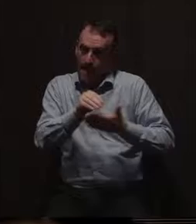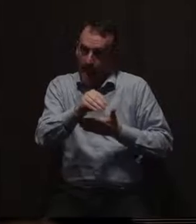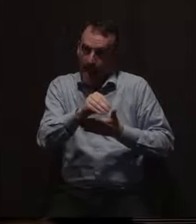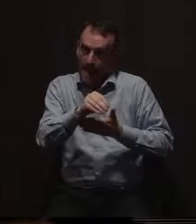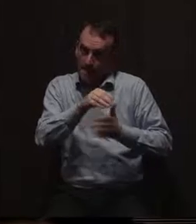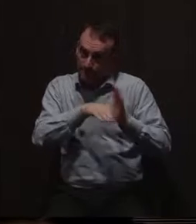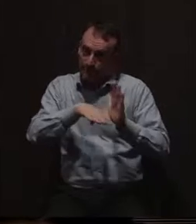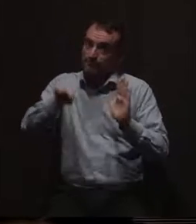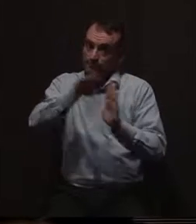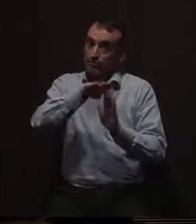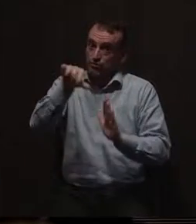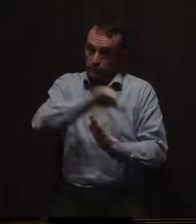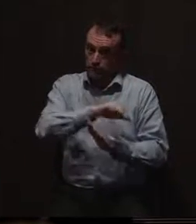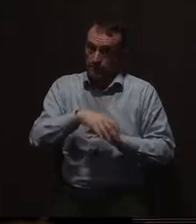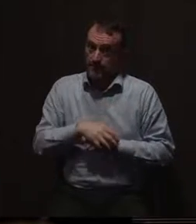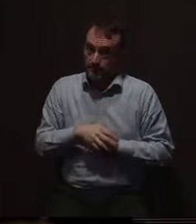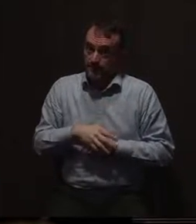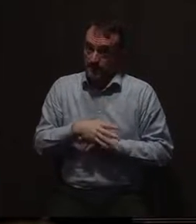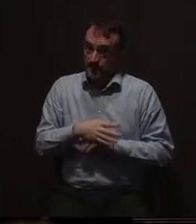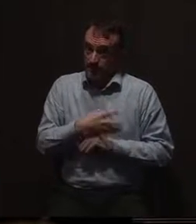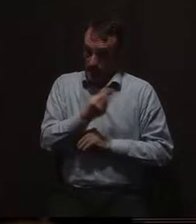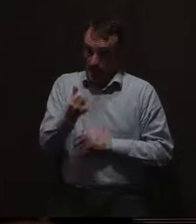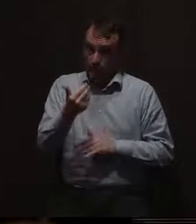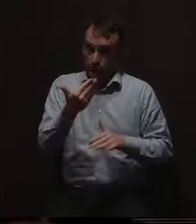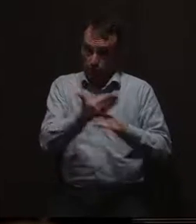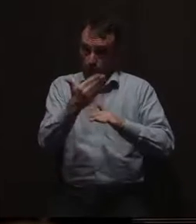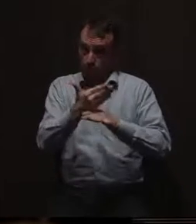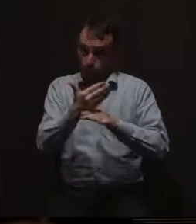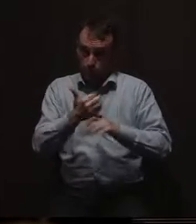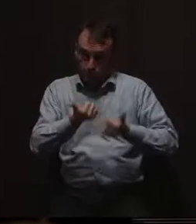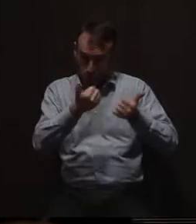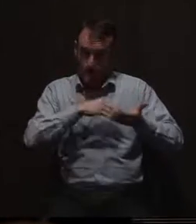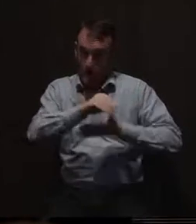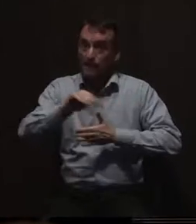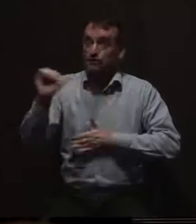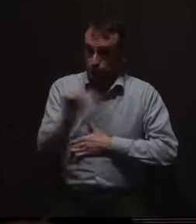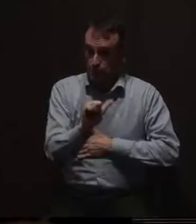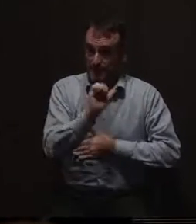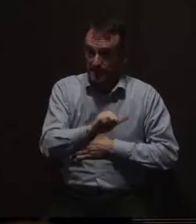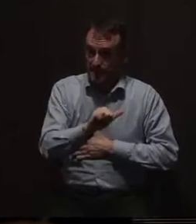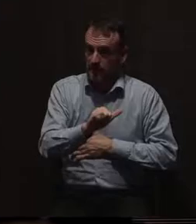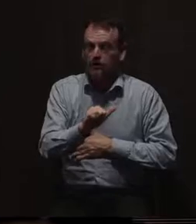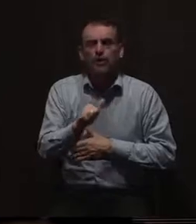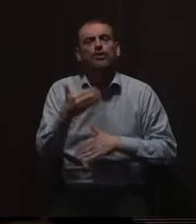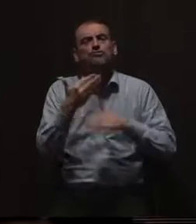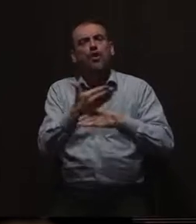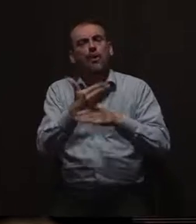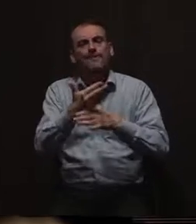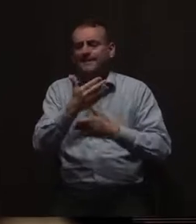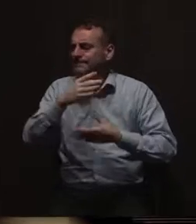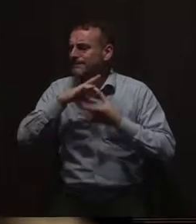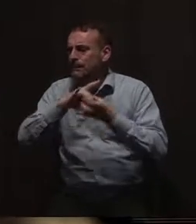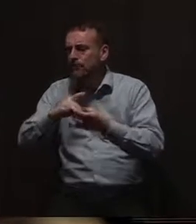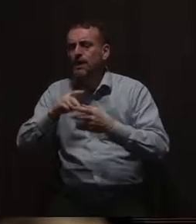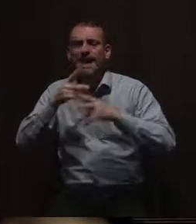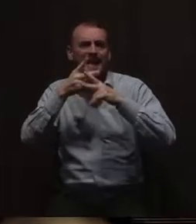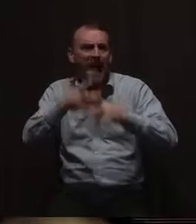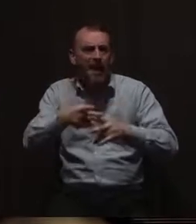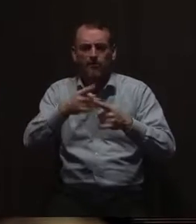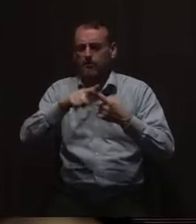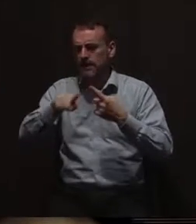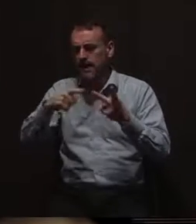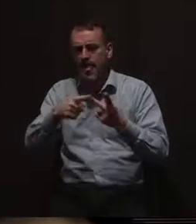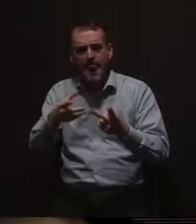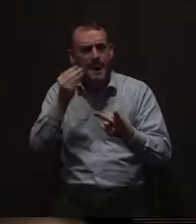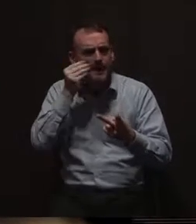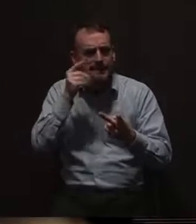Or basically, first of all, pay certain jobs well, full stop. So all the jobs that involve caring, listening, looking after